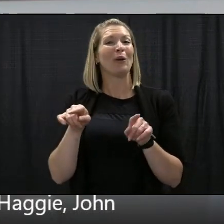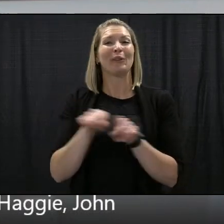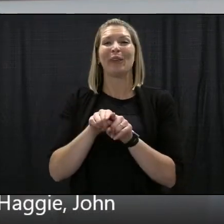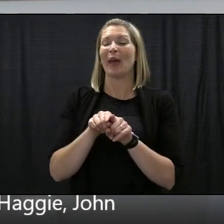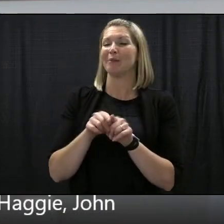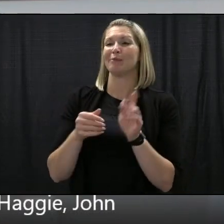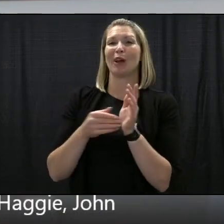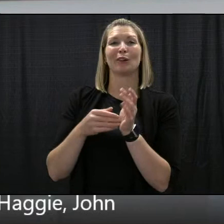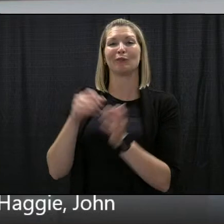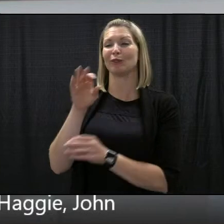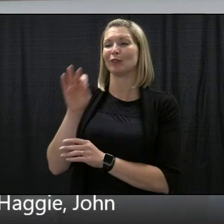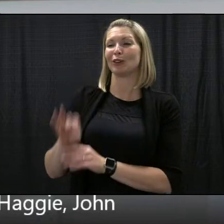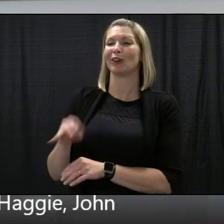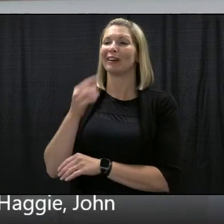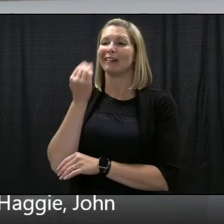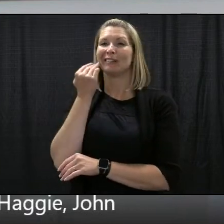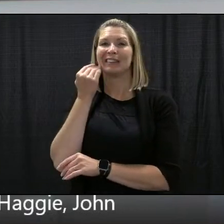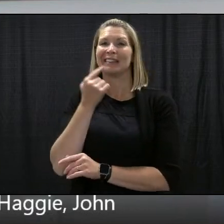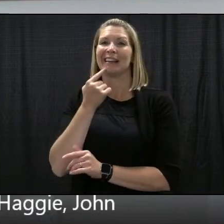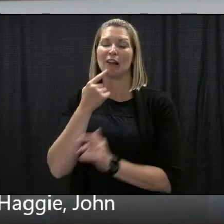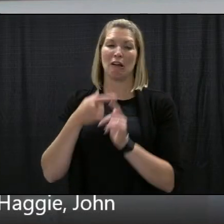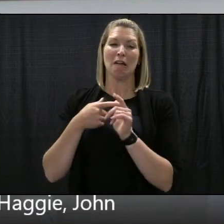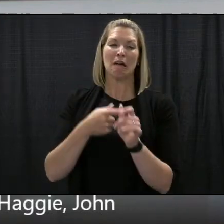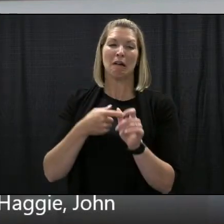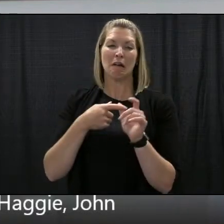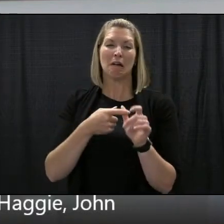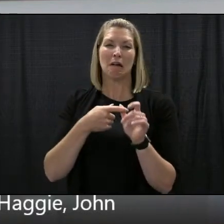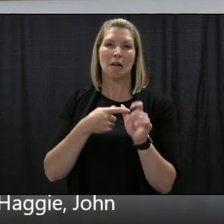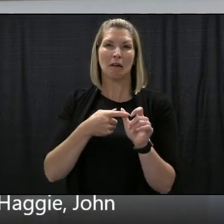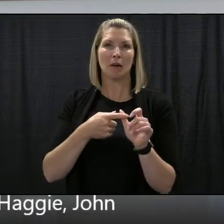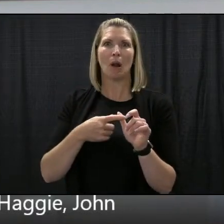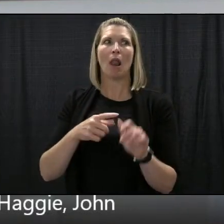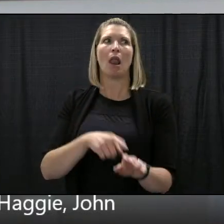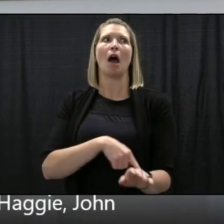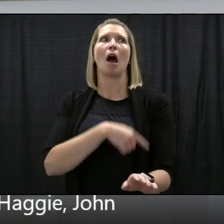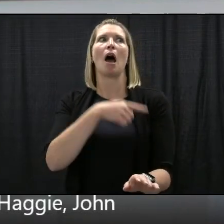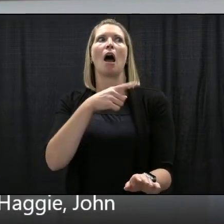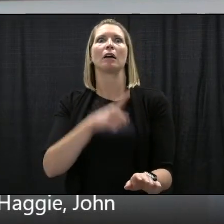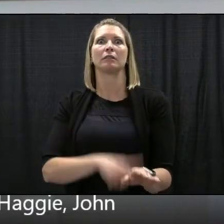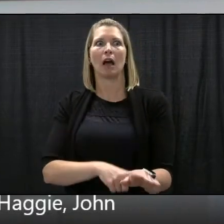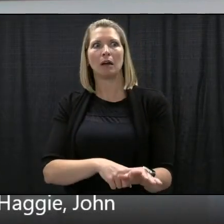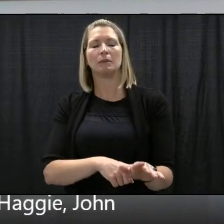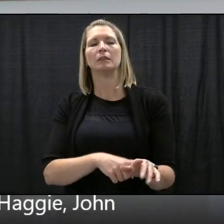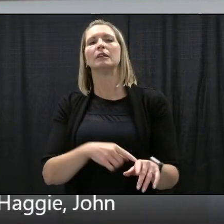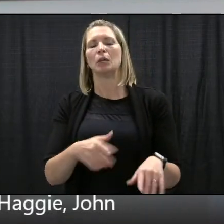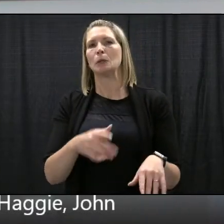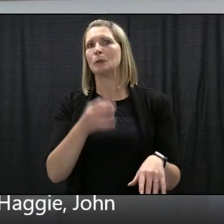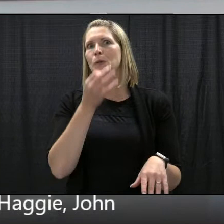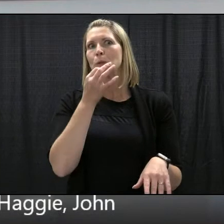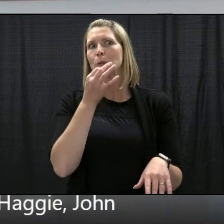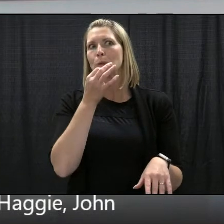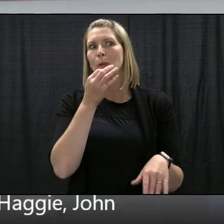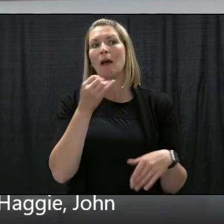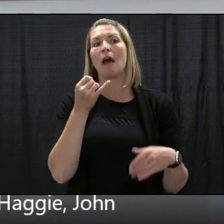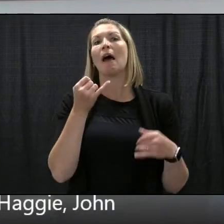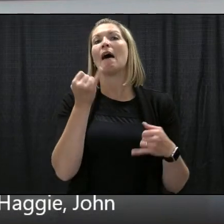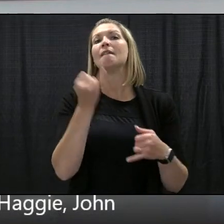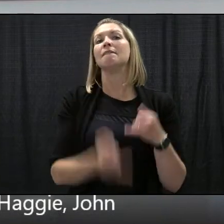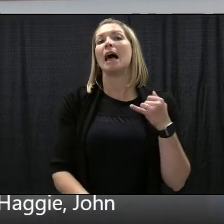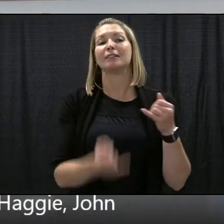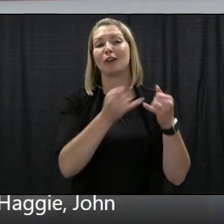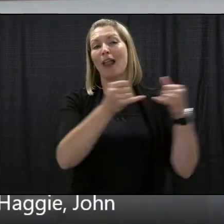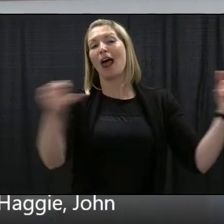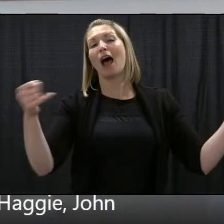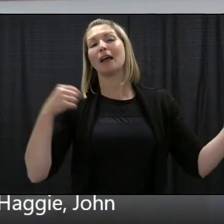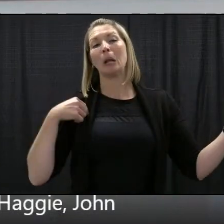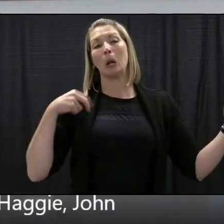been a marathon with hurdles, and the last few are nearly behind us. So I don't really think I need to say more than get